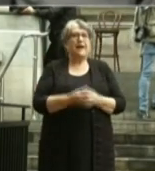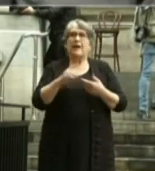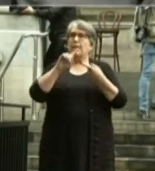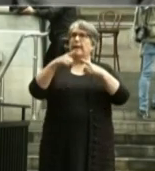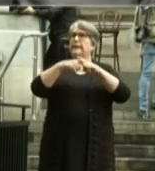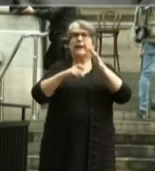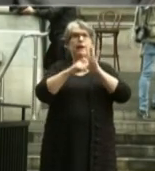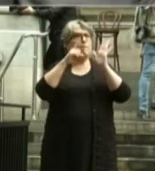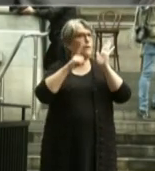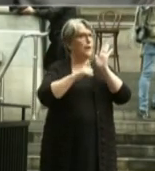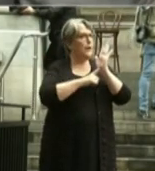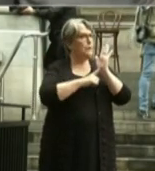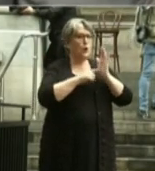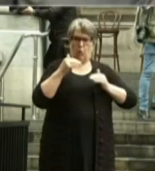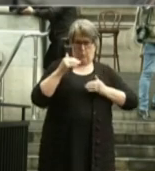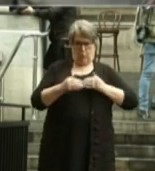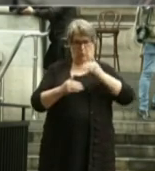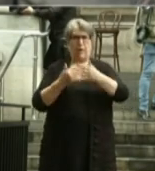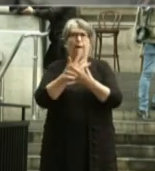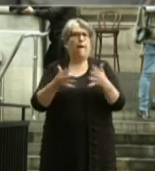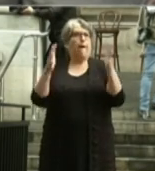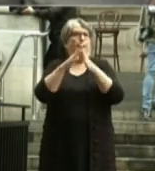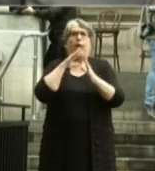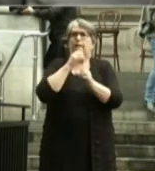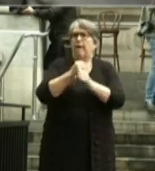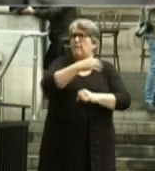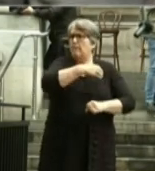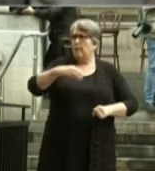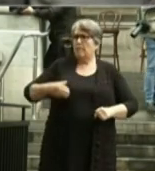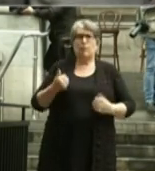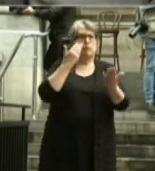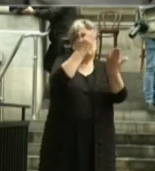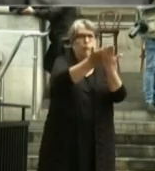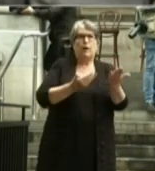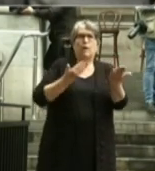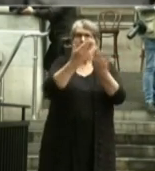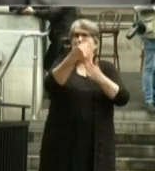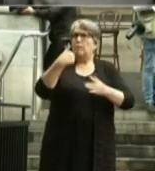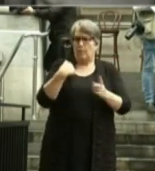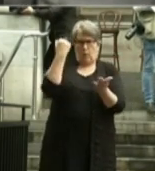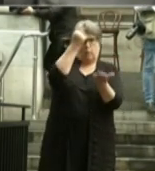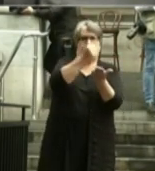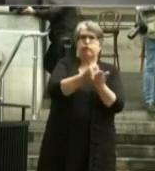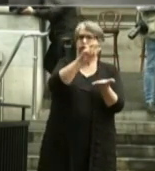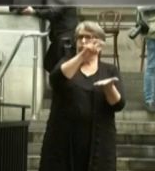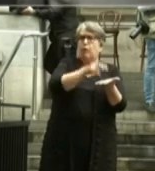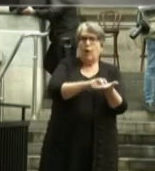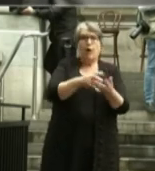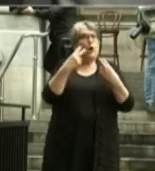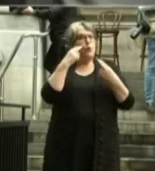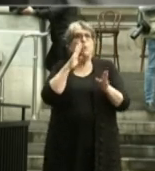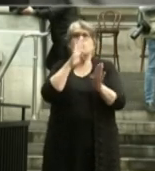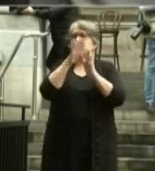Executive Council, the process by which government ministers present bills for my assent is